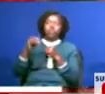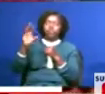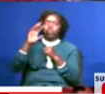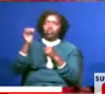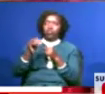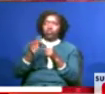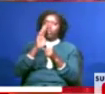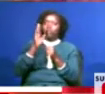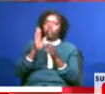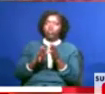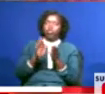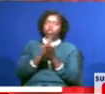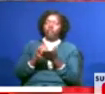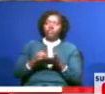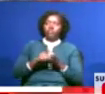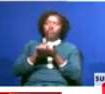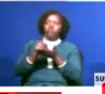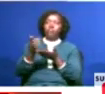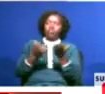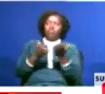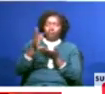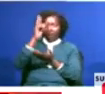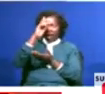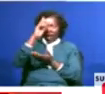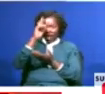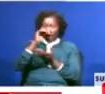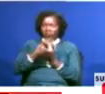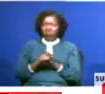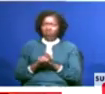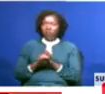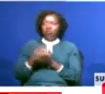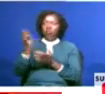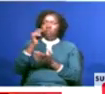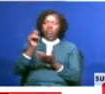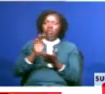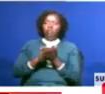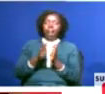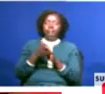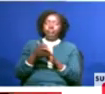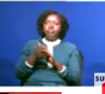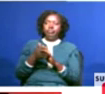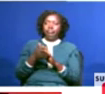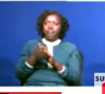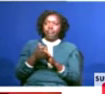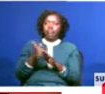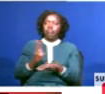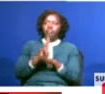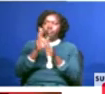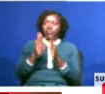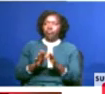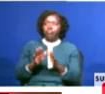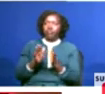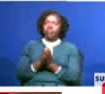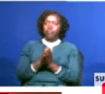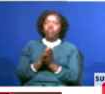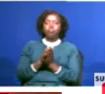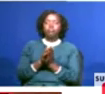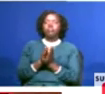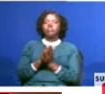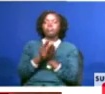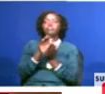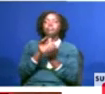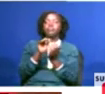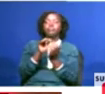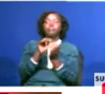have taken the loans for business reasons. Kenyans are becoming net spenders, and the saving component of this country